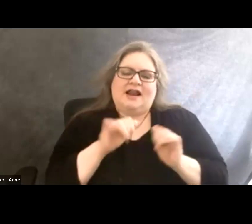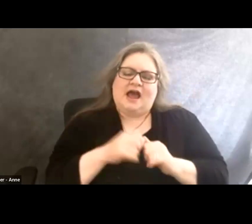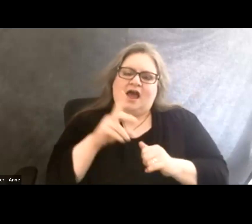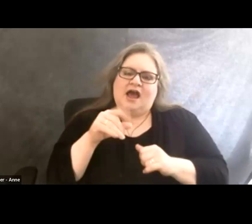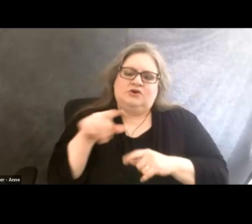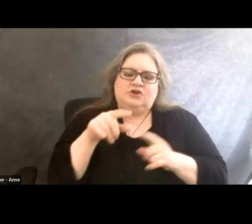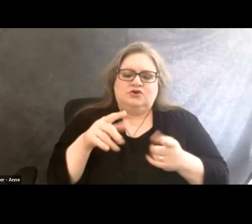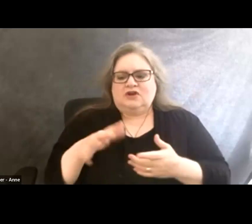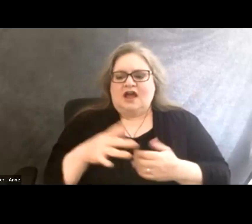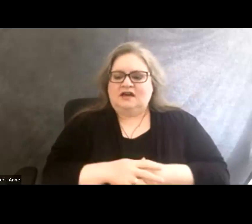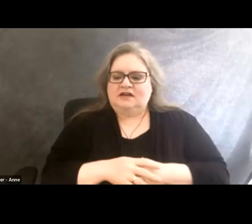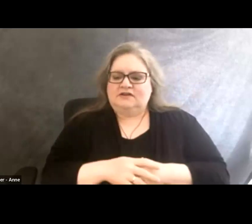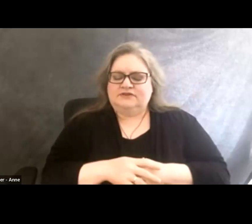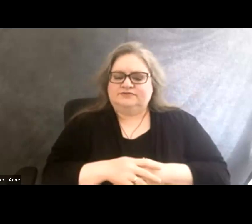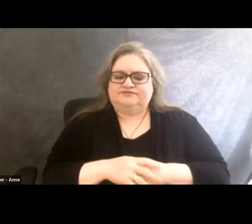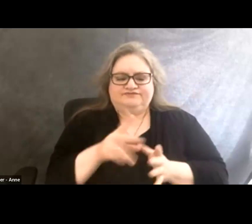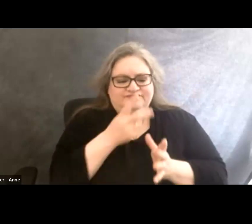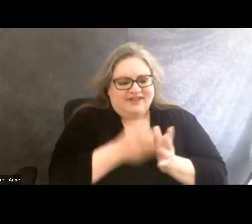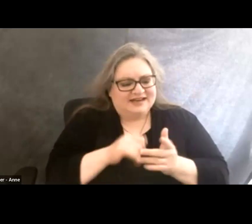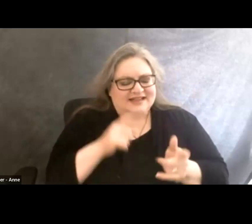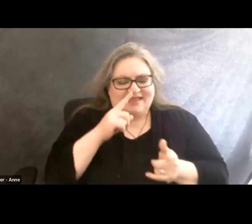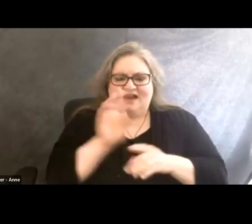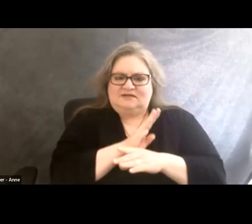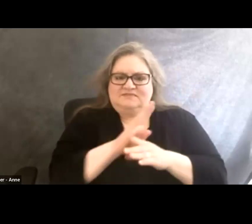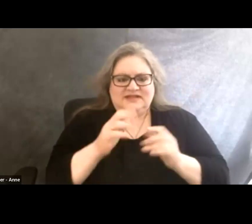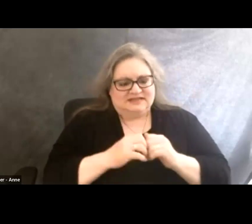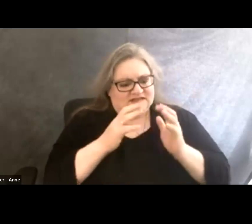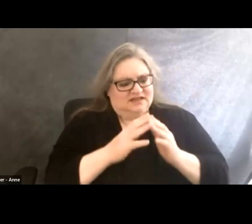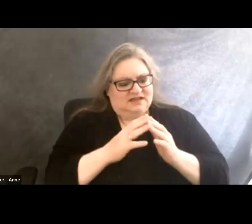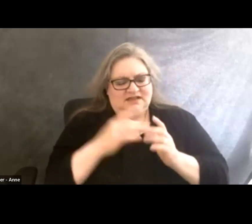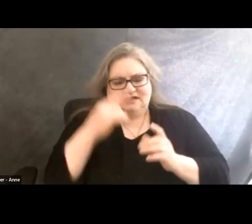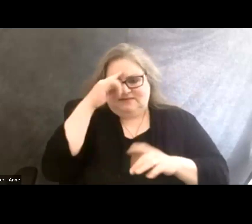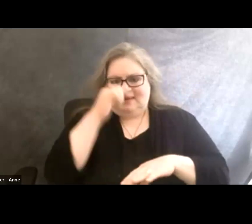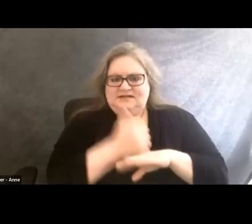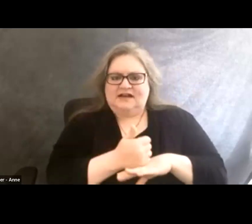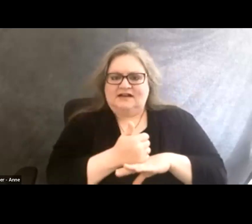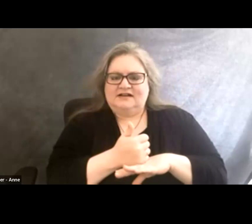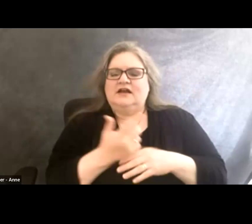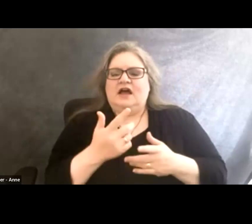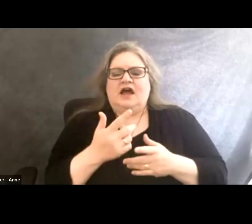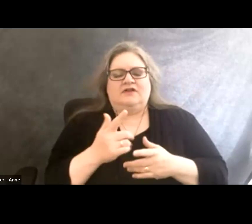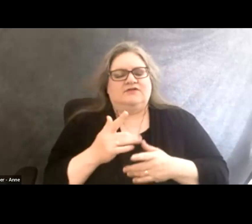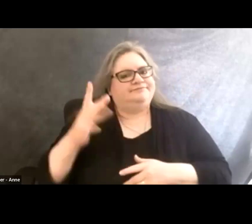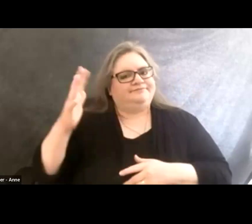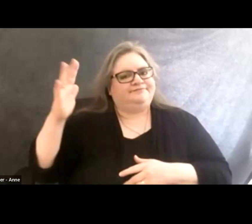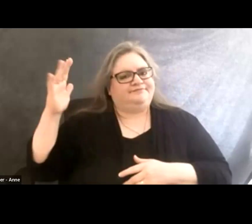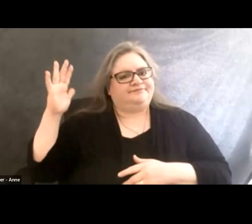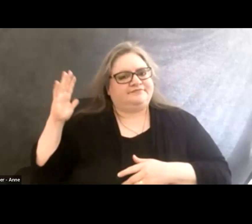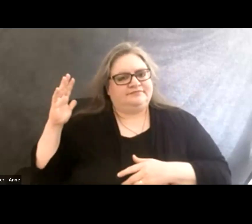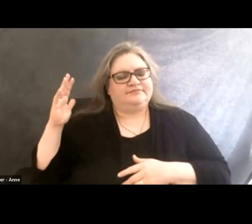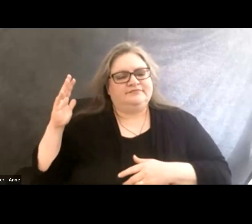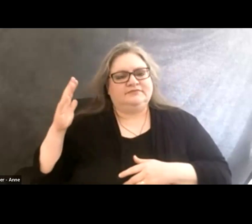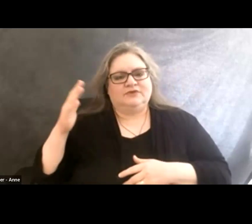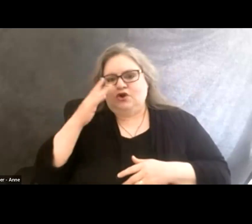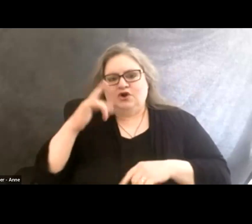kind of get into that entrepreneurial mindset? And from a very, very early time in